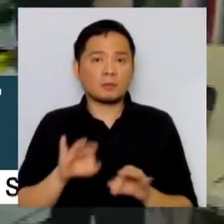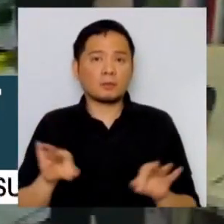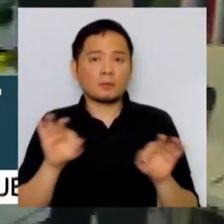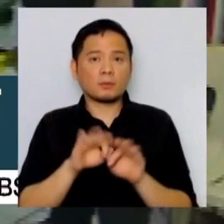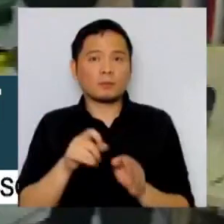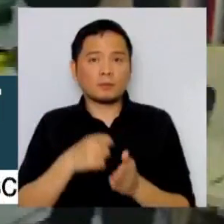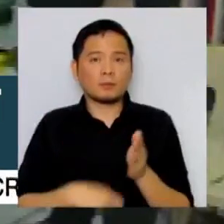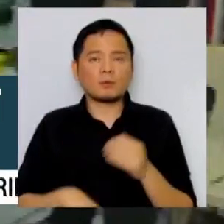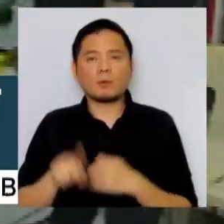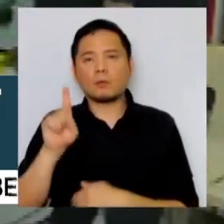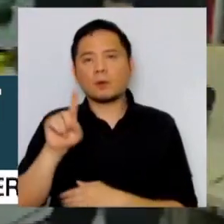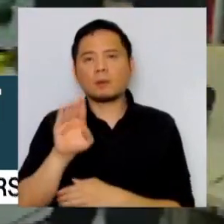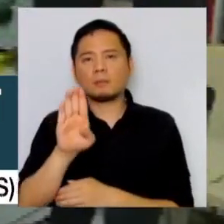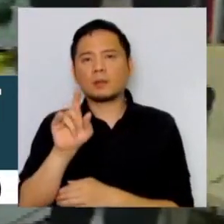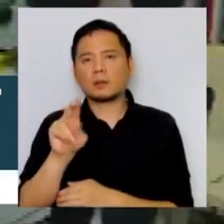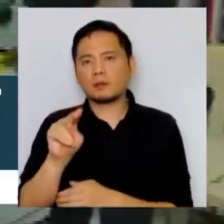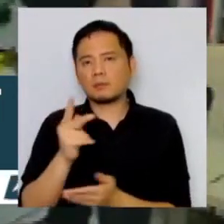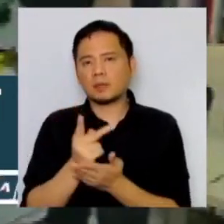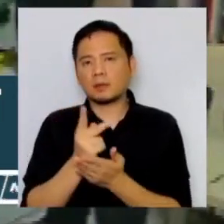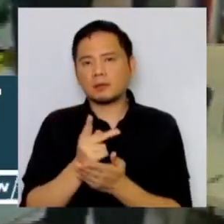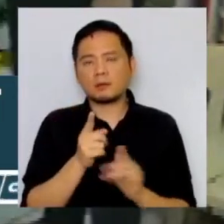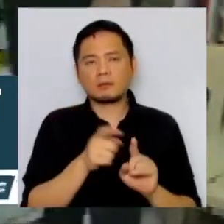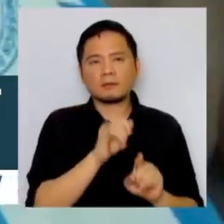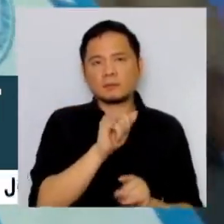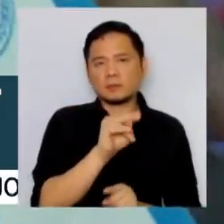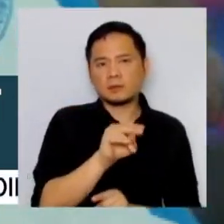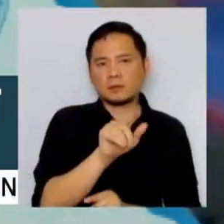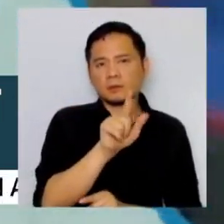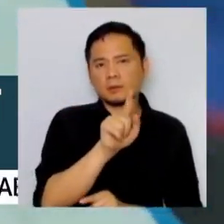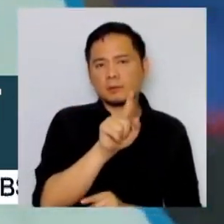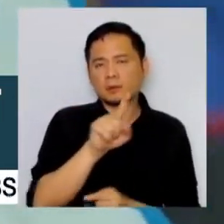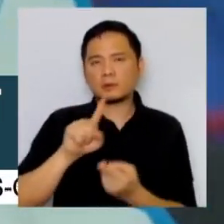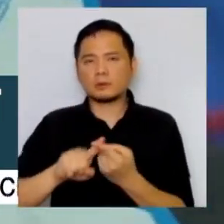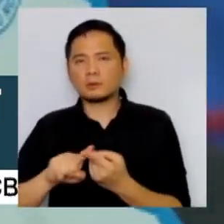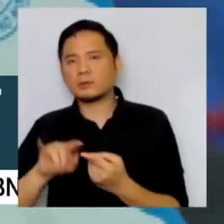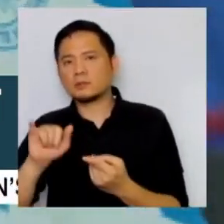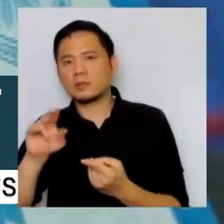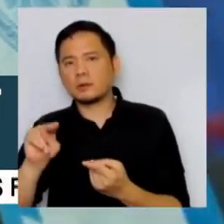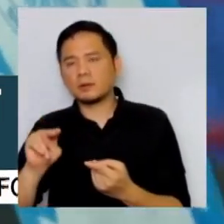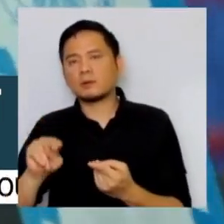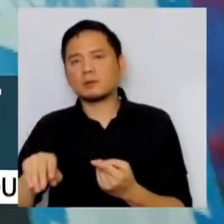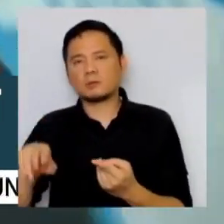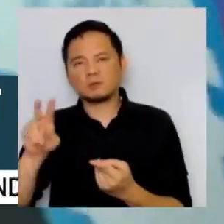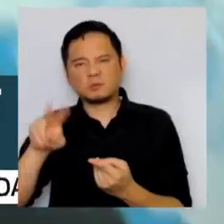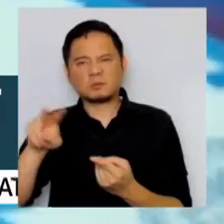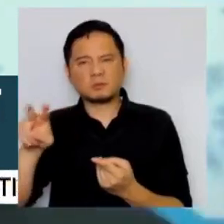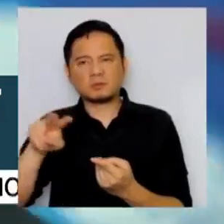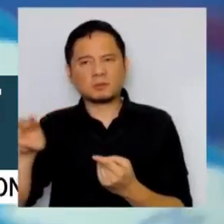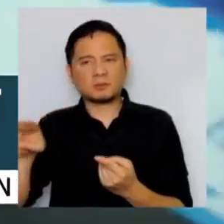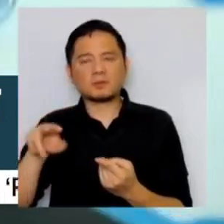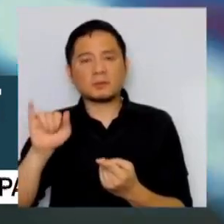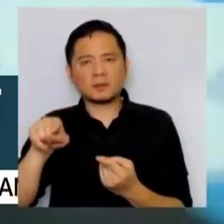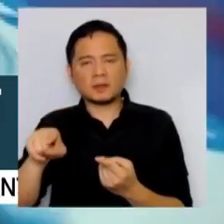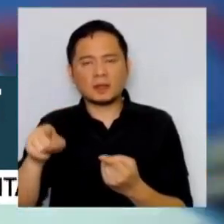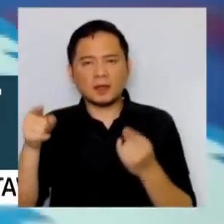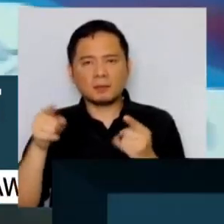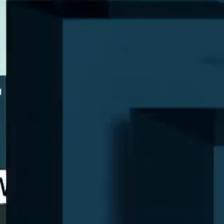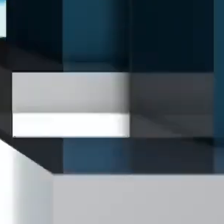pesos. That's from January 2021 to January 2022. That's even before the campaign period began.